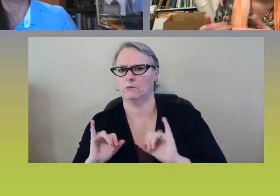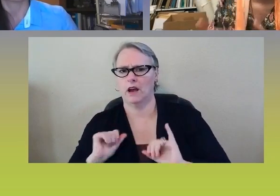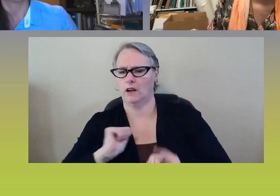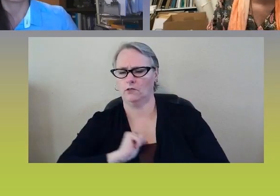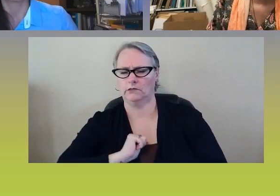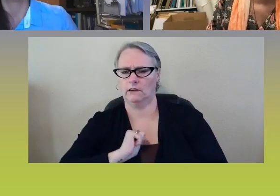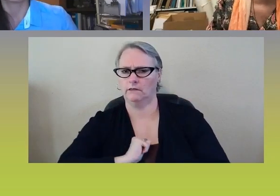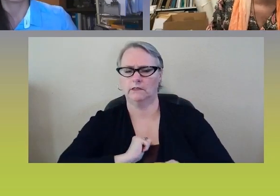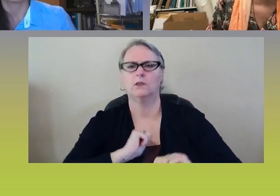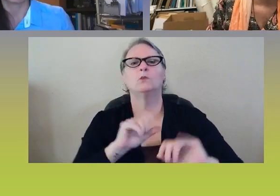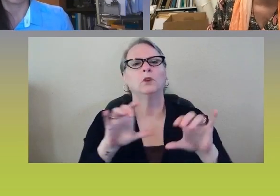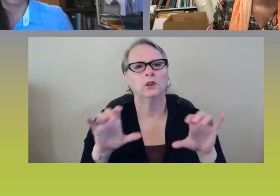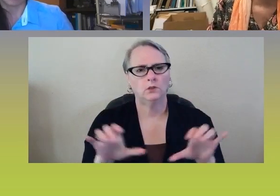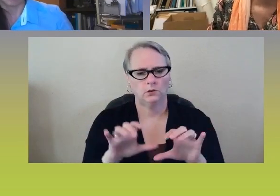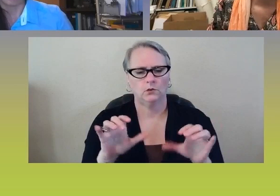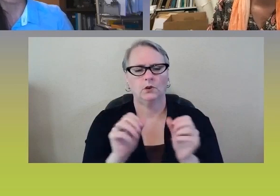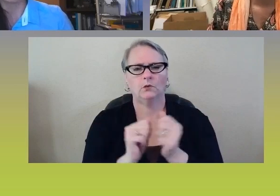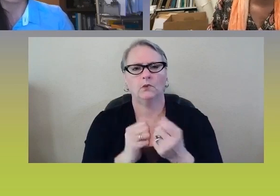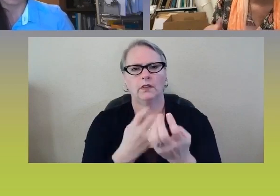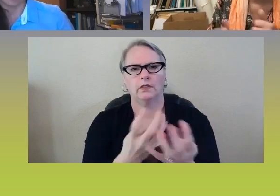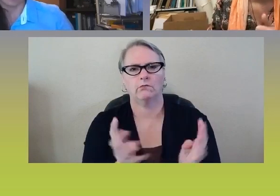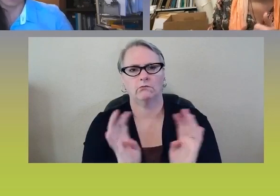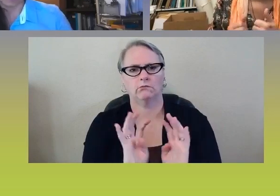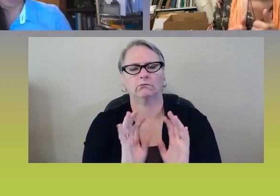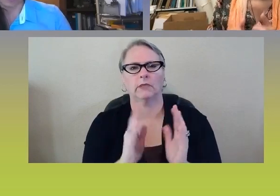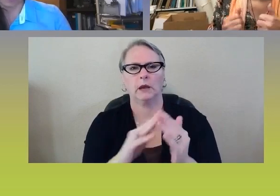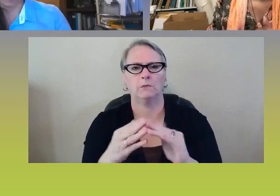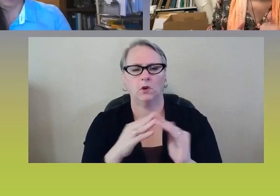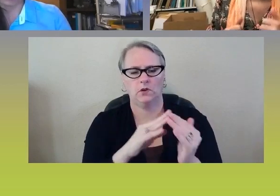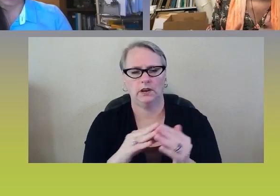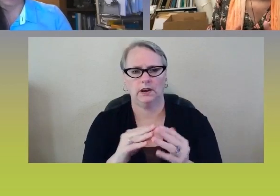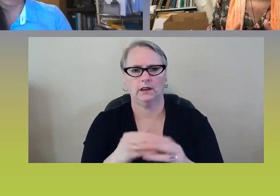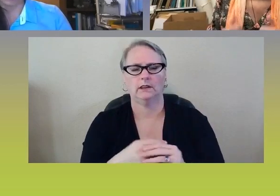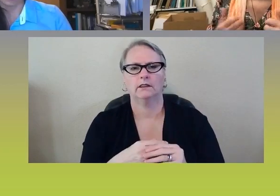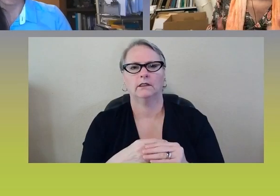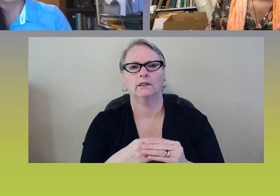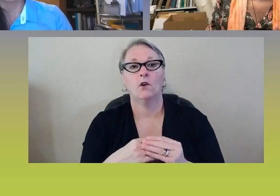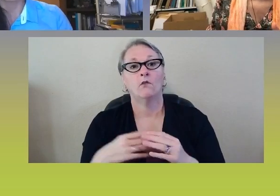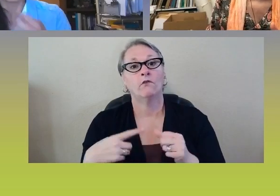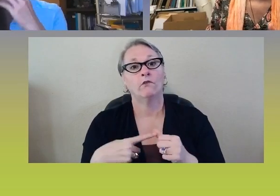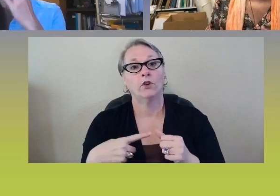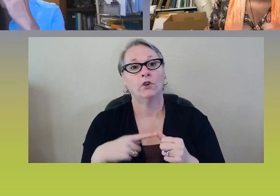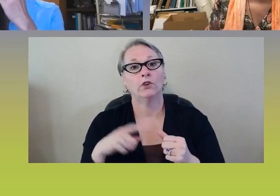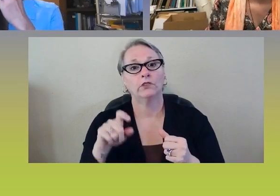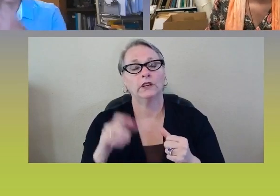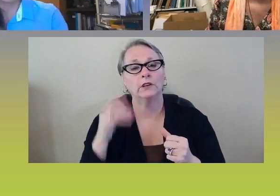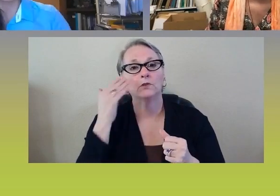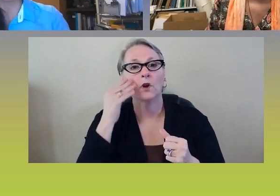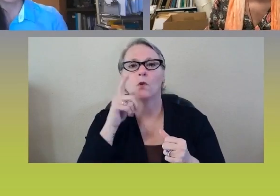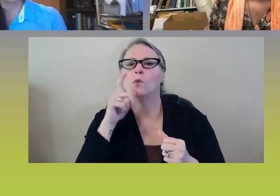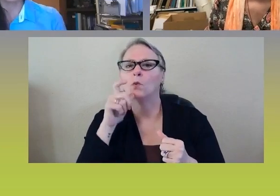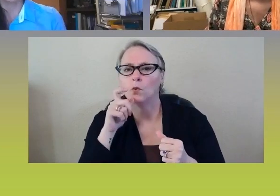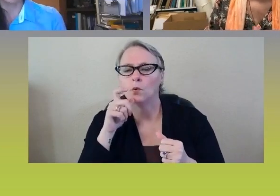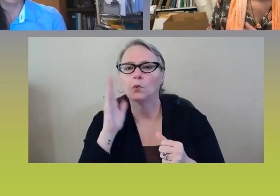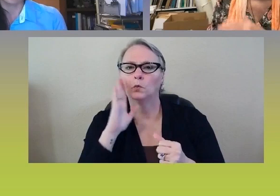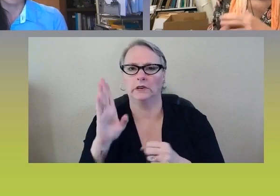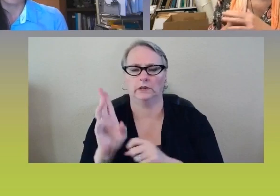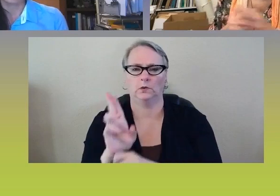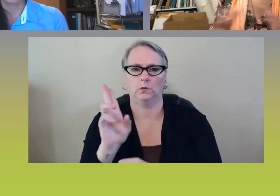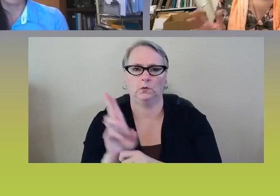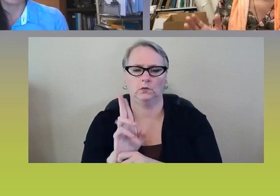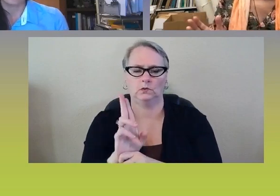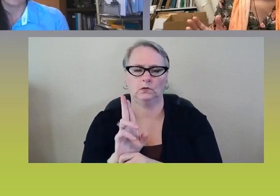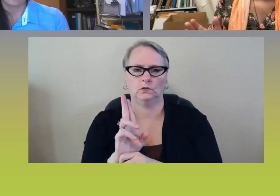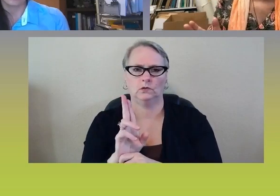it with the community we are working with. So the first is we need to know our audience and the users. We always